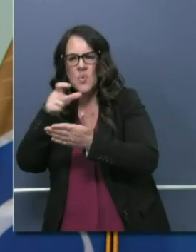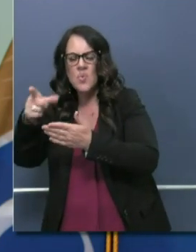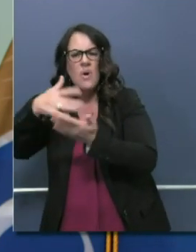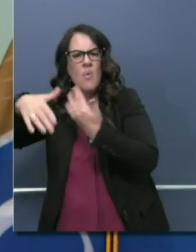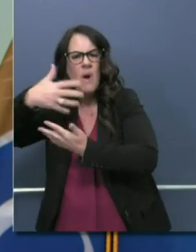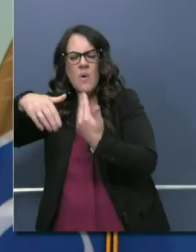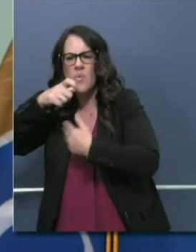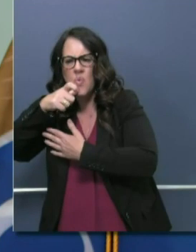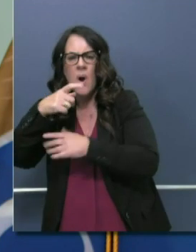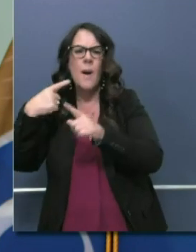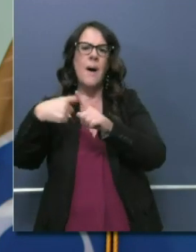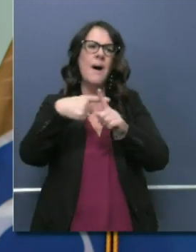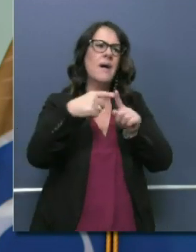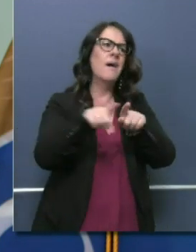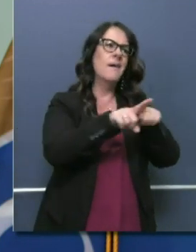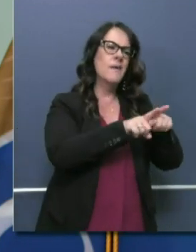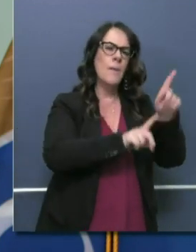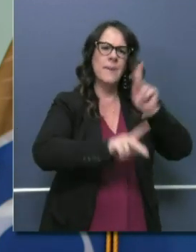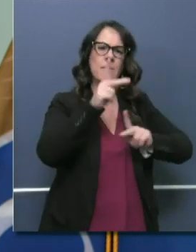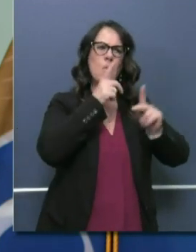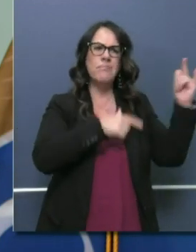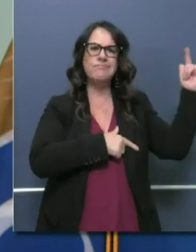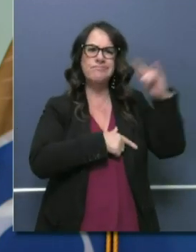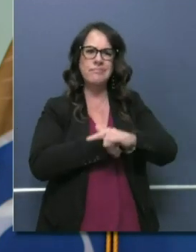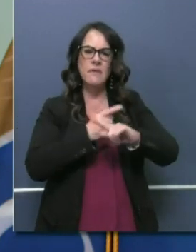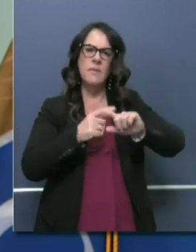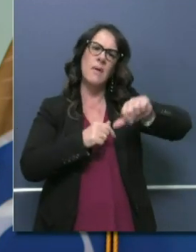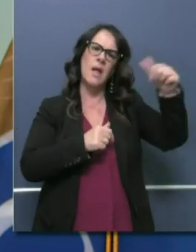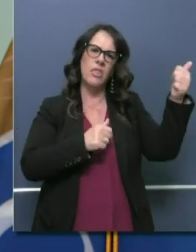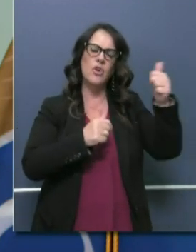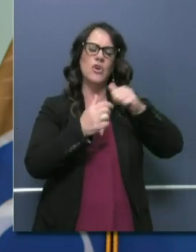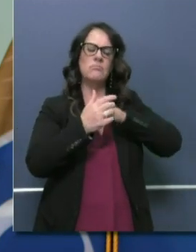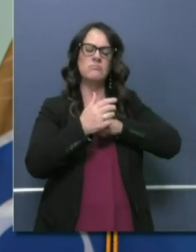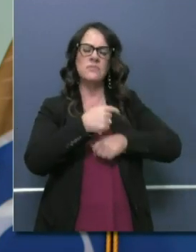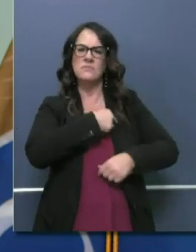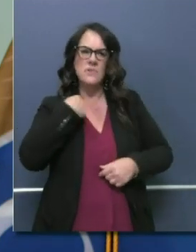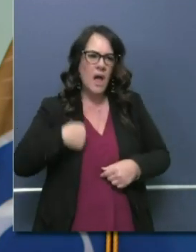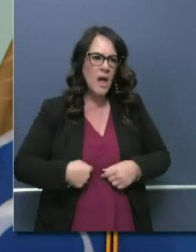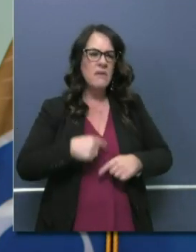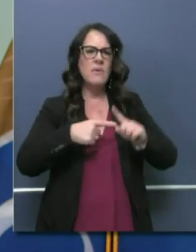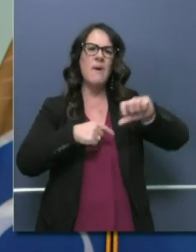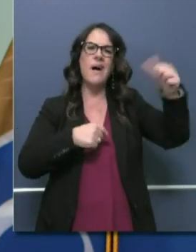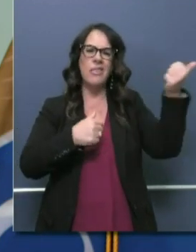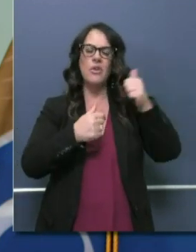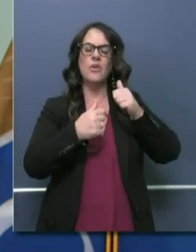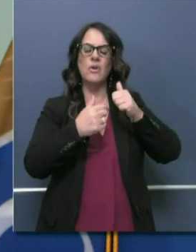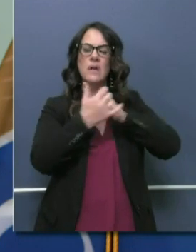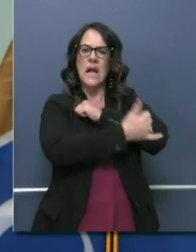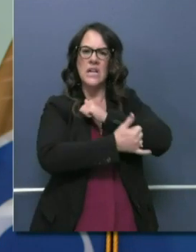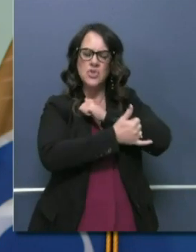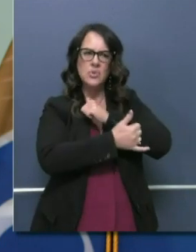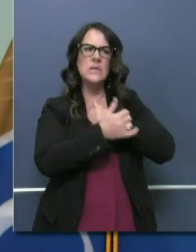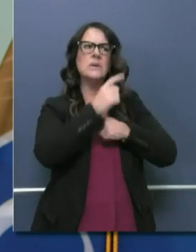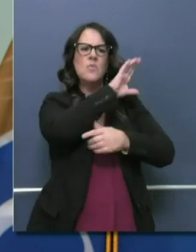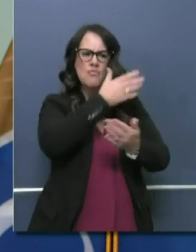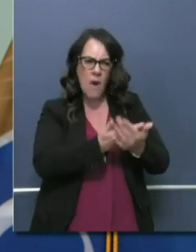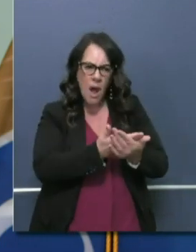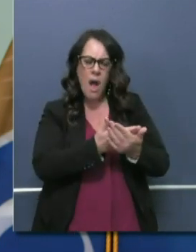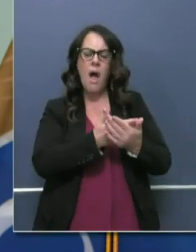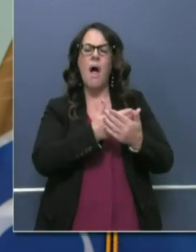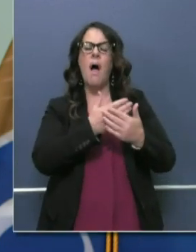at the time from Asia, that county health officials were tracking, respecting privacy, but tracking from a